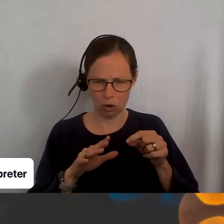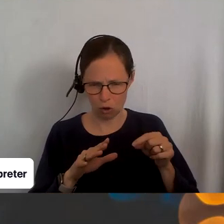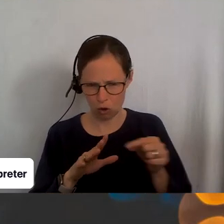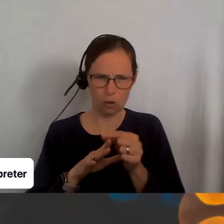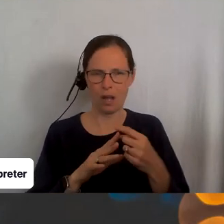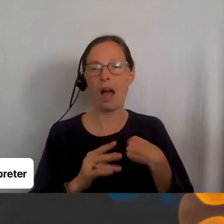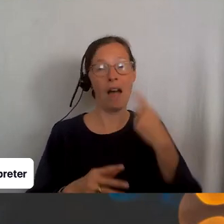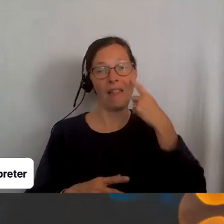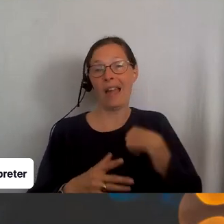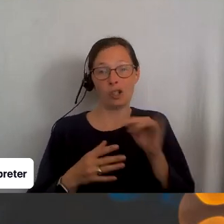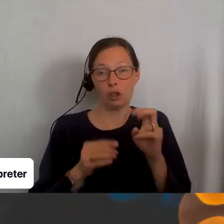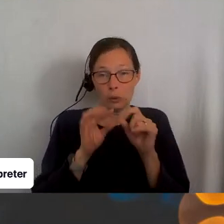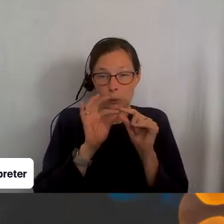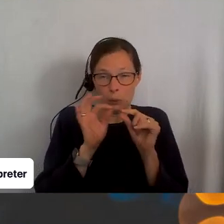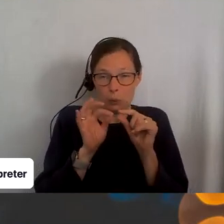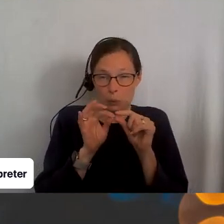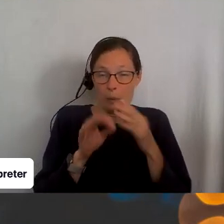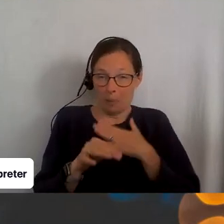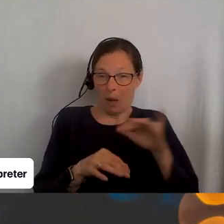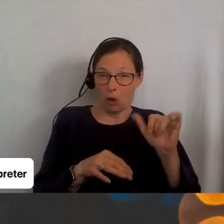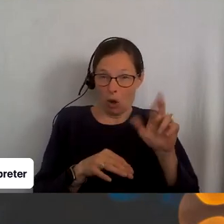I think that's what I did.